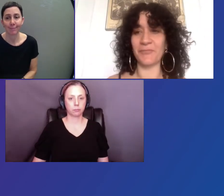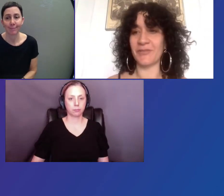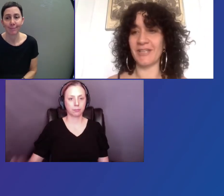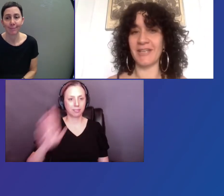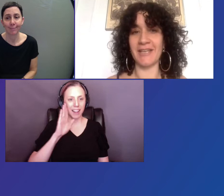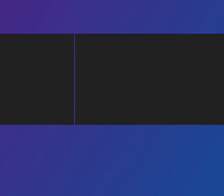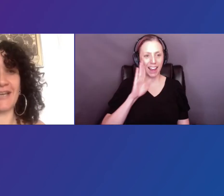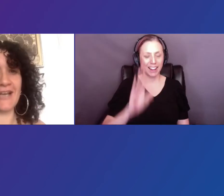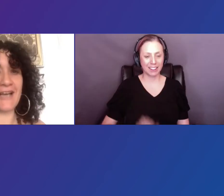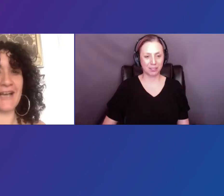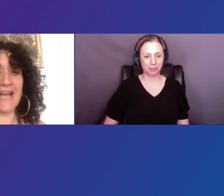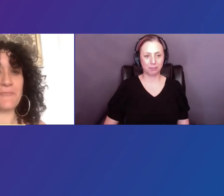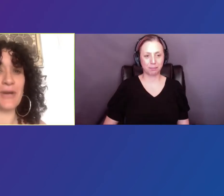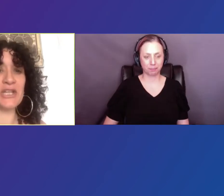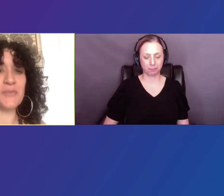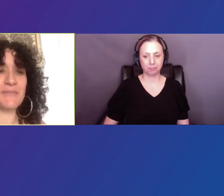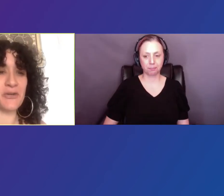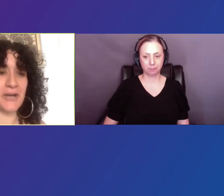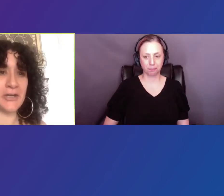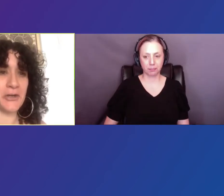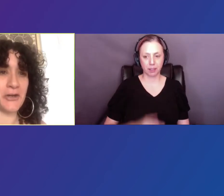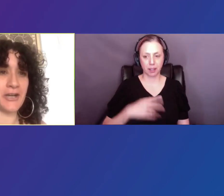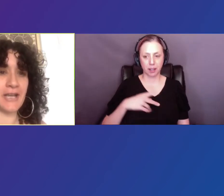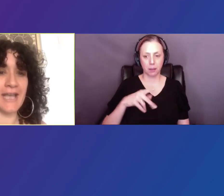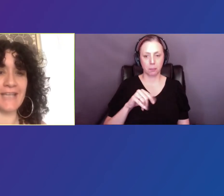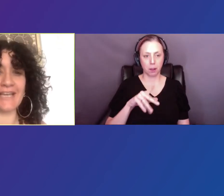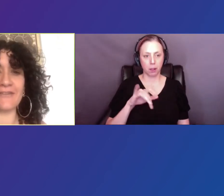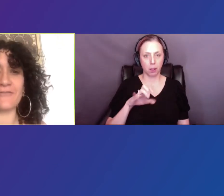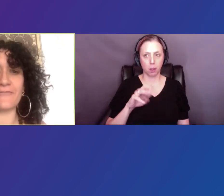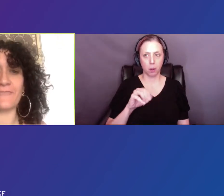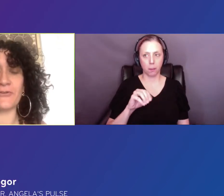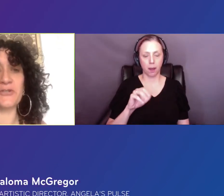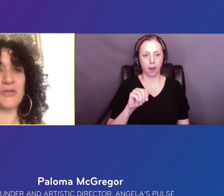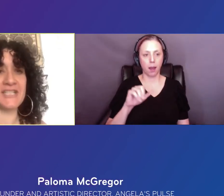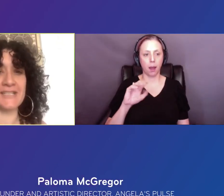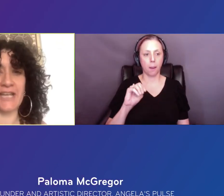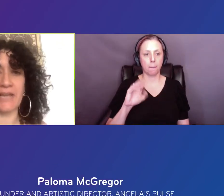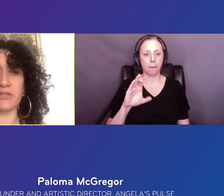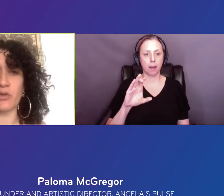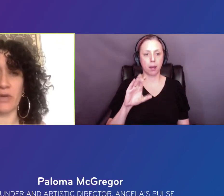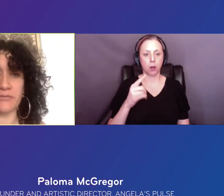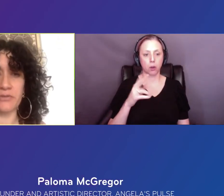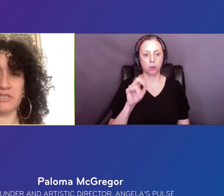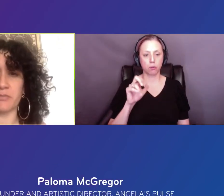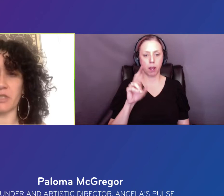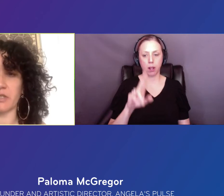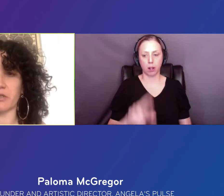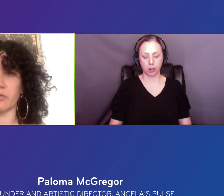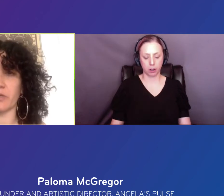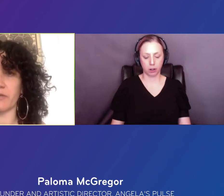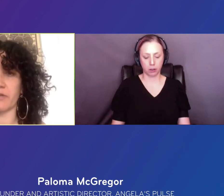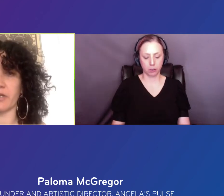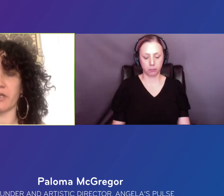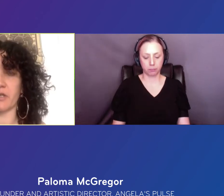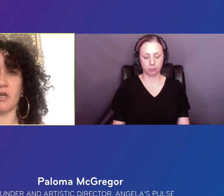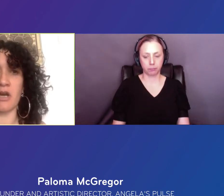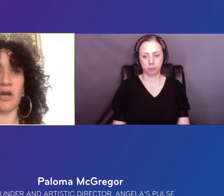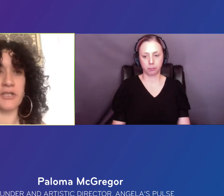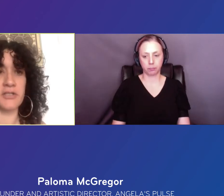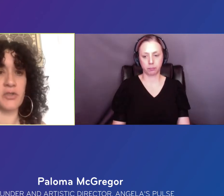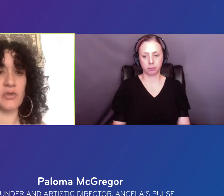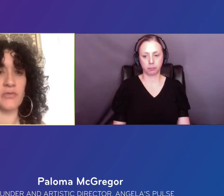Hi, I'm Paloma McGregor, and I first want to say I'm so grateful to be here with